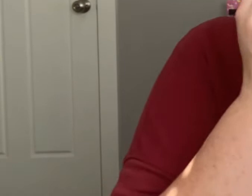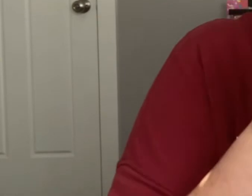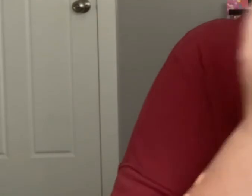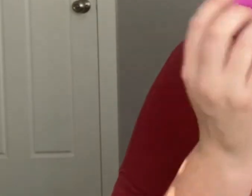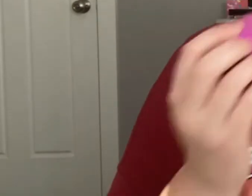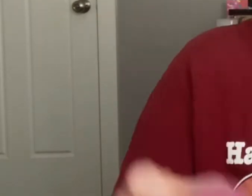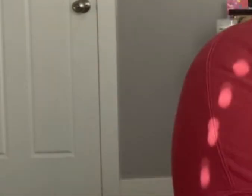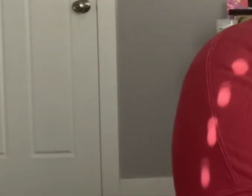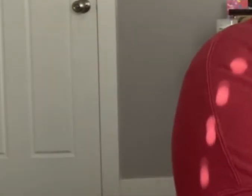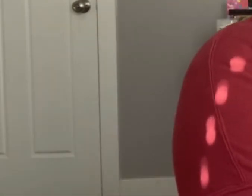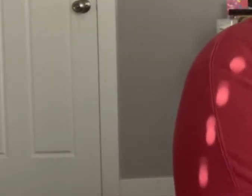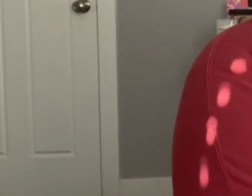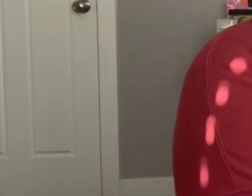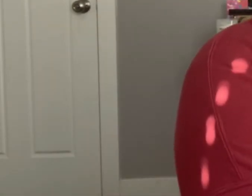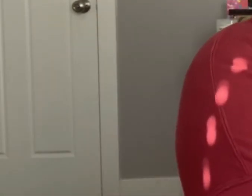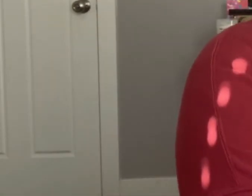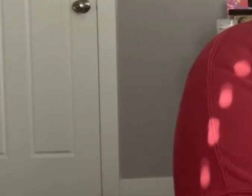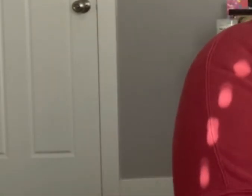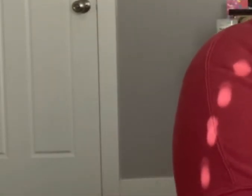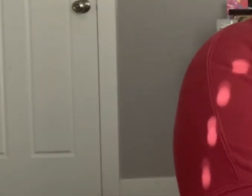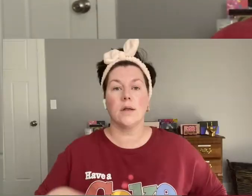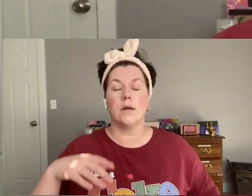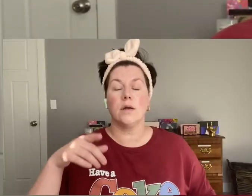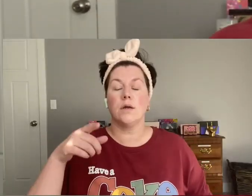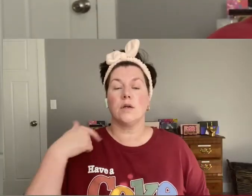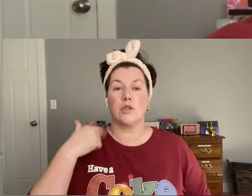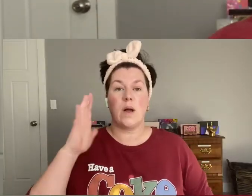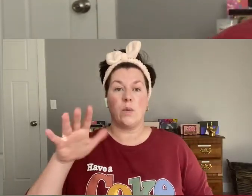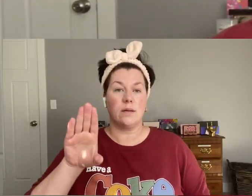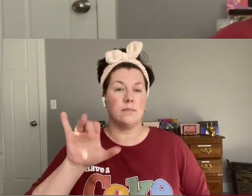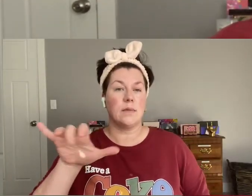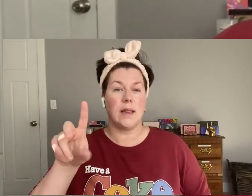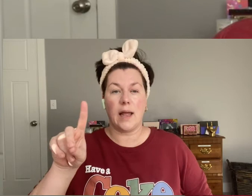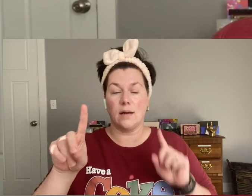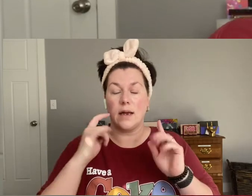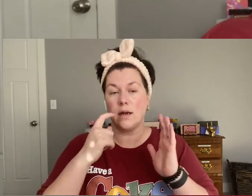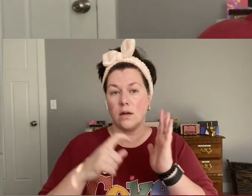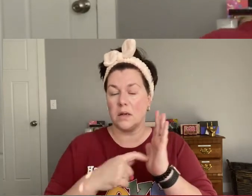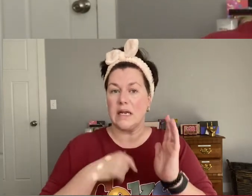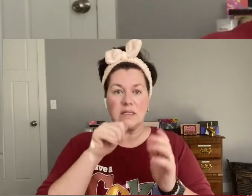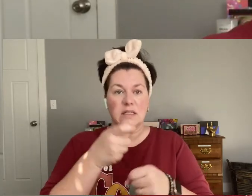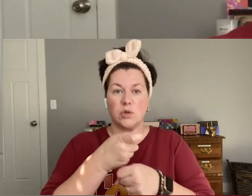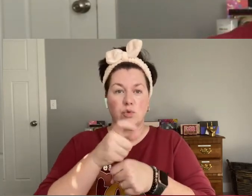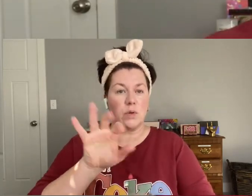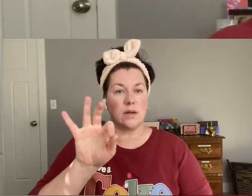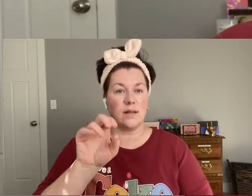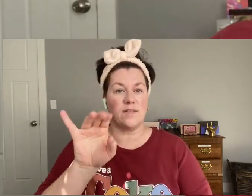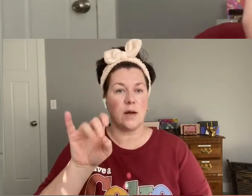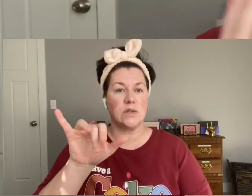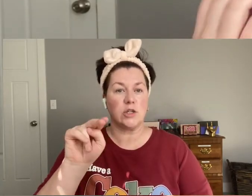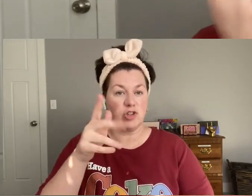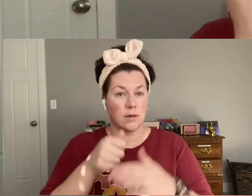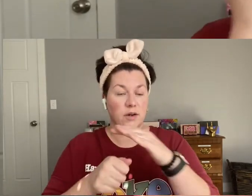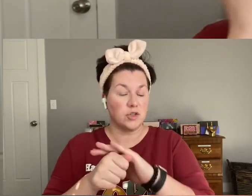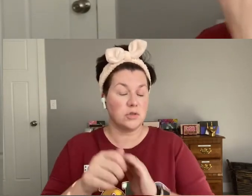and get that on. And I can add more if I need to, but I do quite like that.